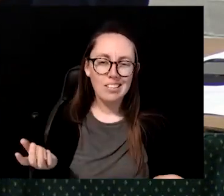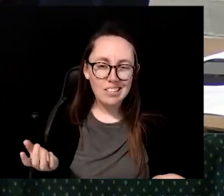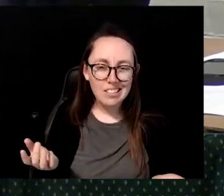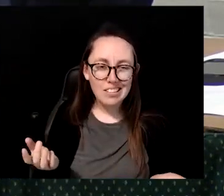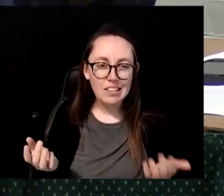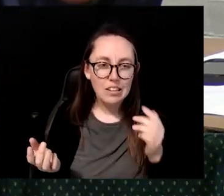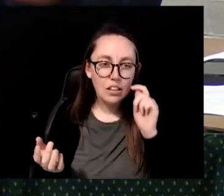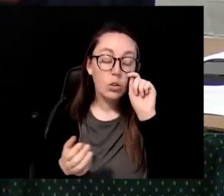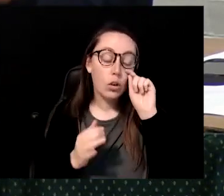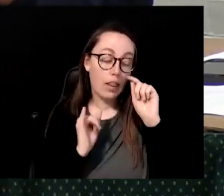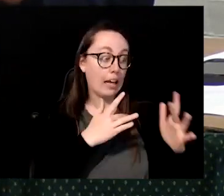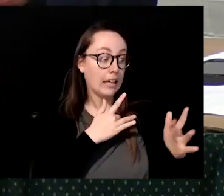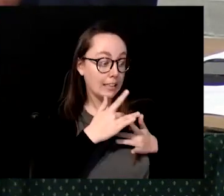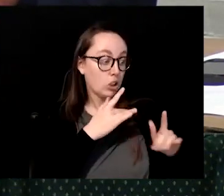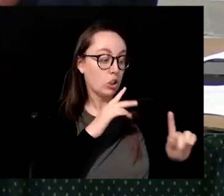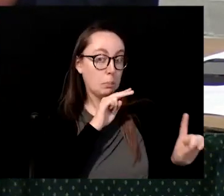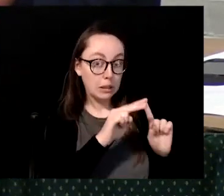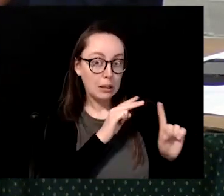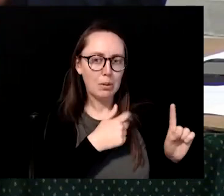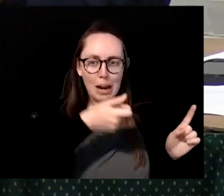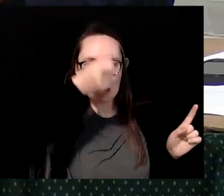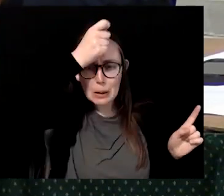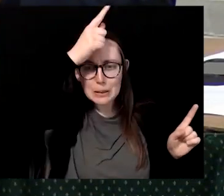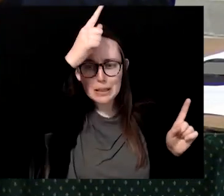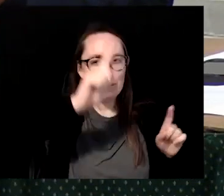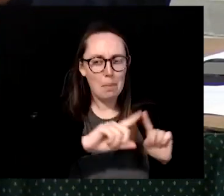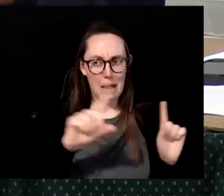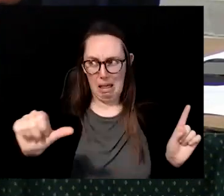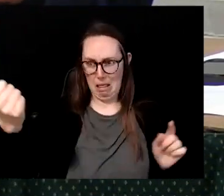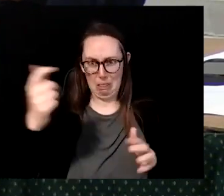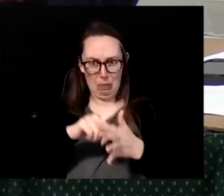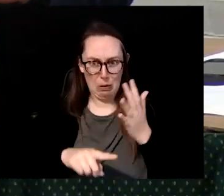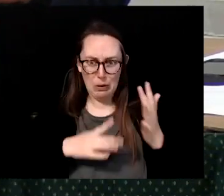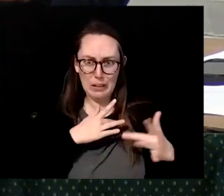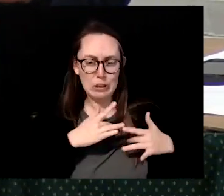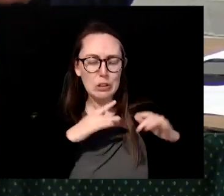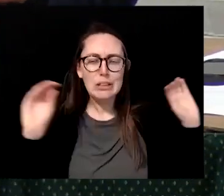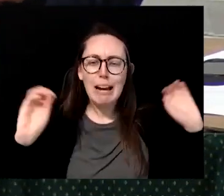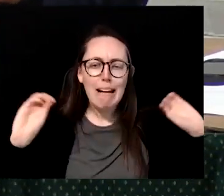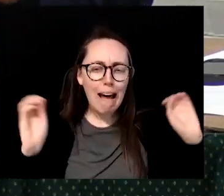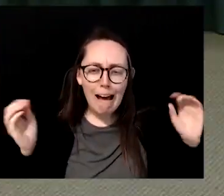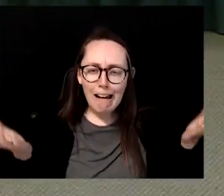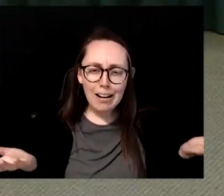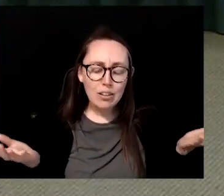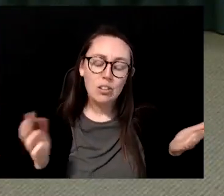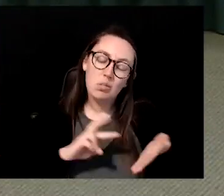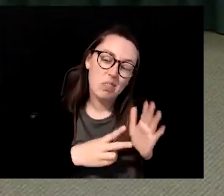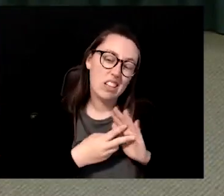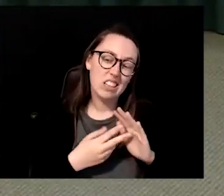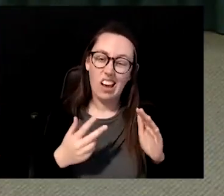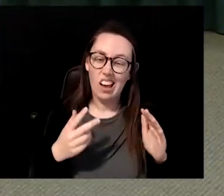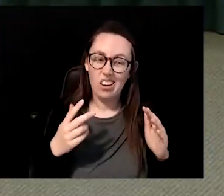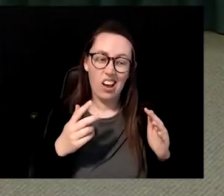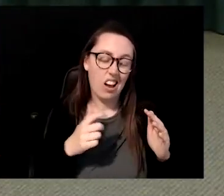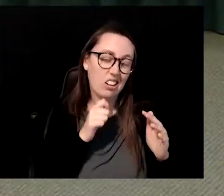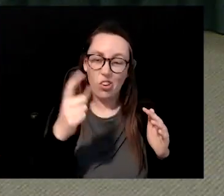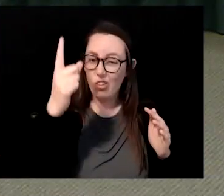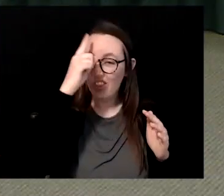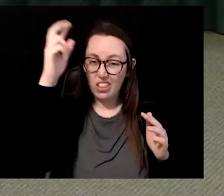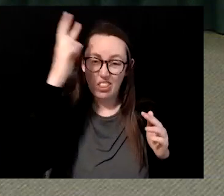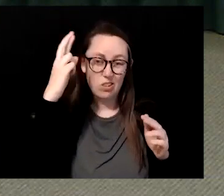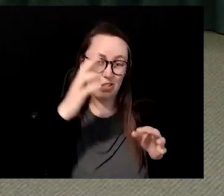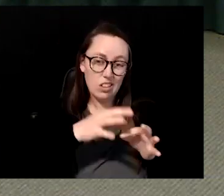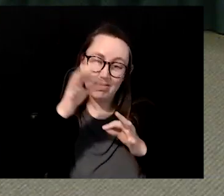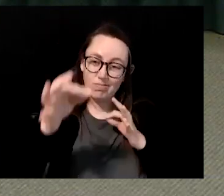I see no material reason why we should do that today okay uh other board members